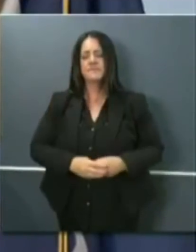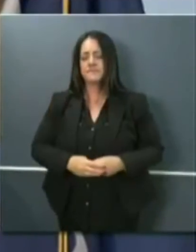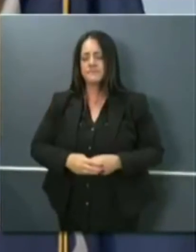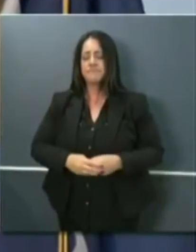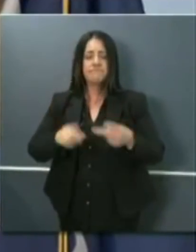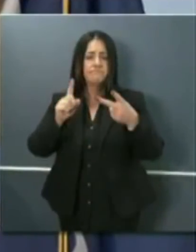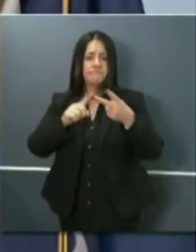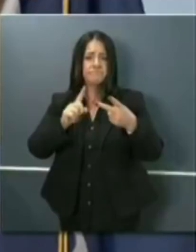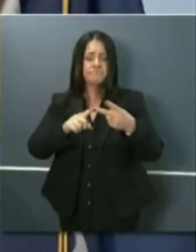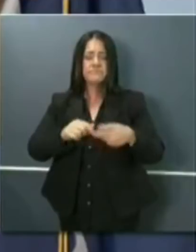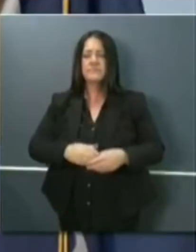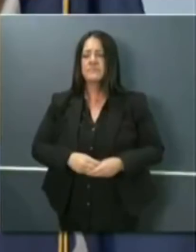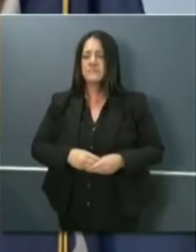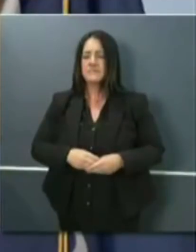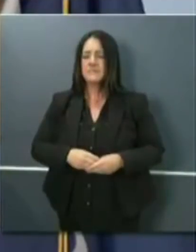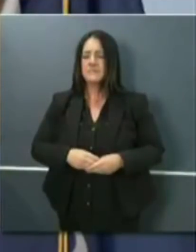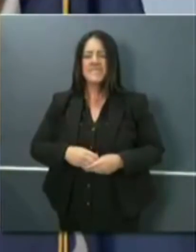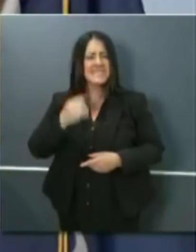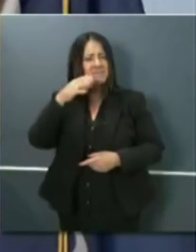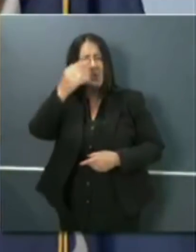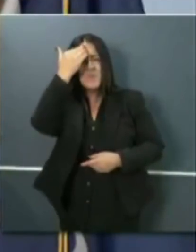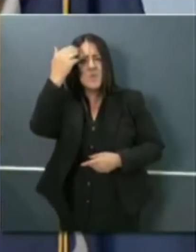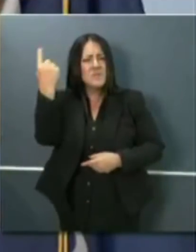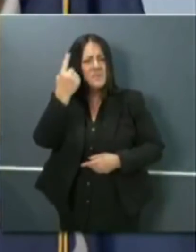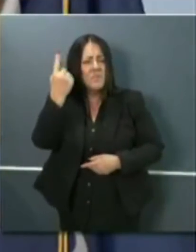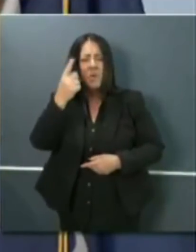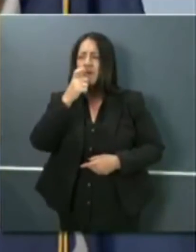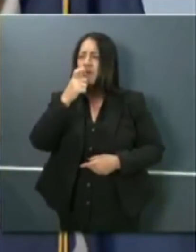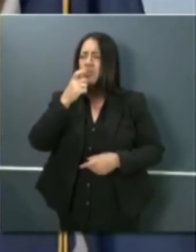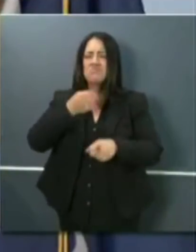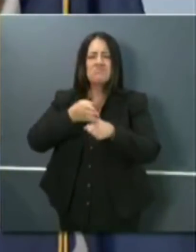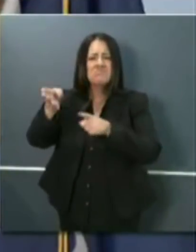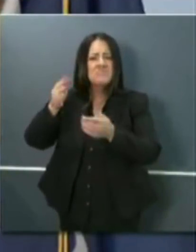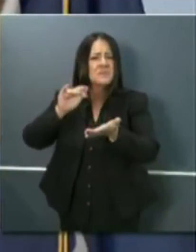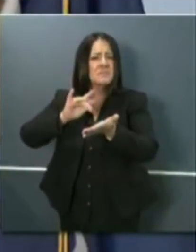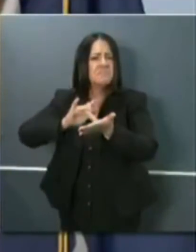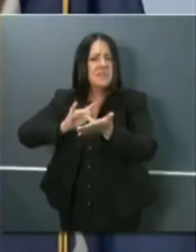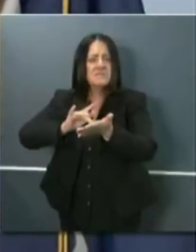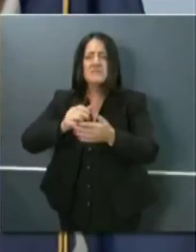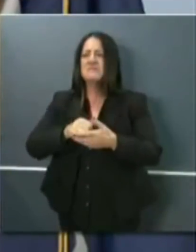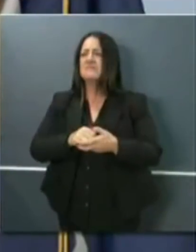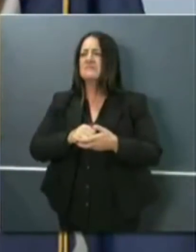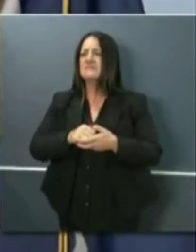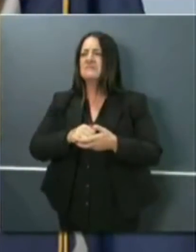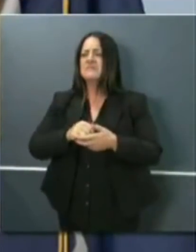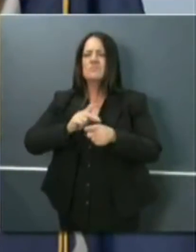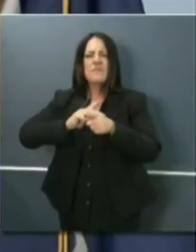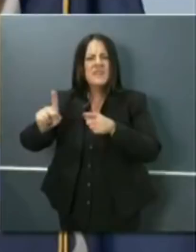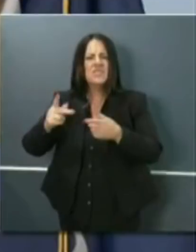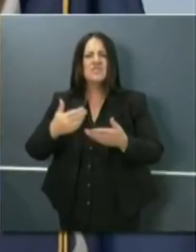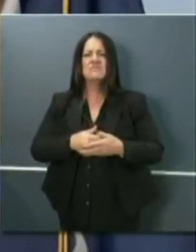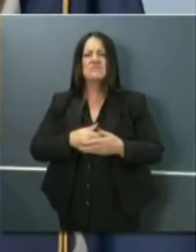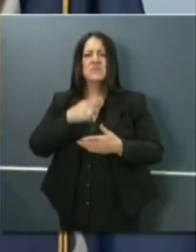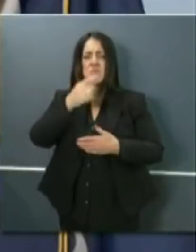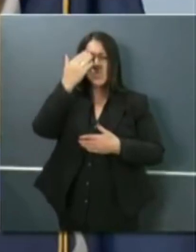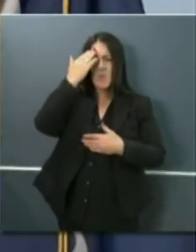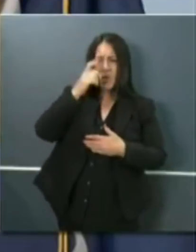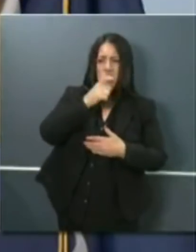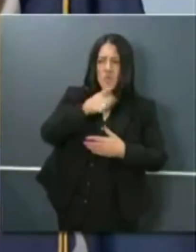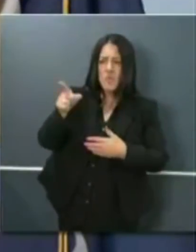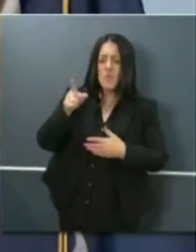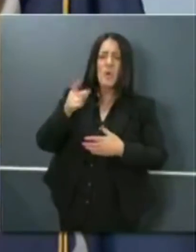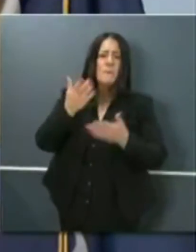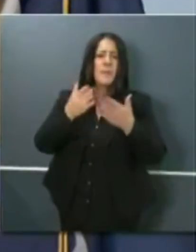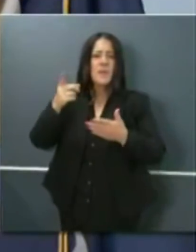know anybody in the medical profession, if you know people that you think are willing to contribute their time and energy in a